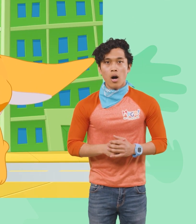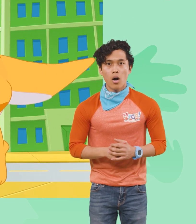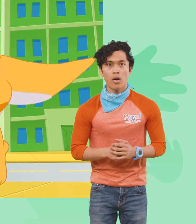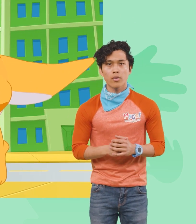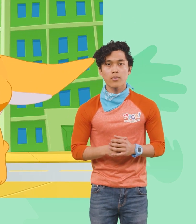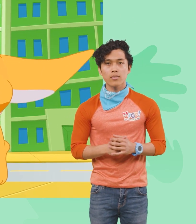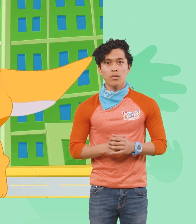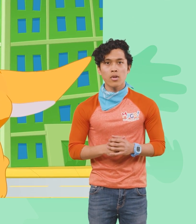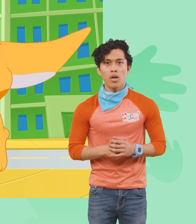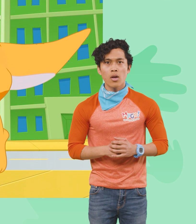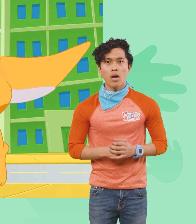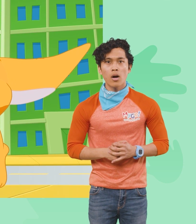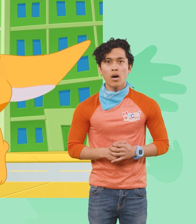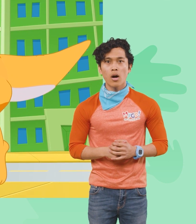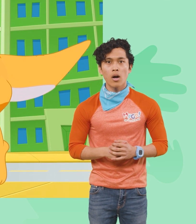Yes,